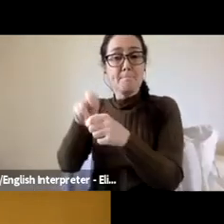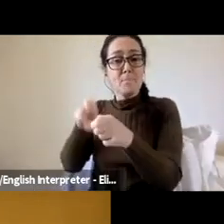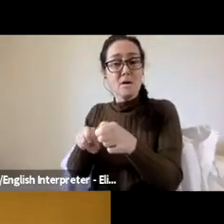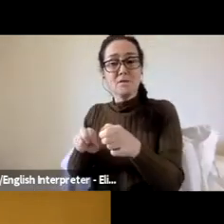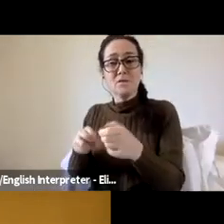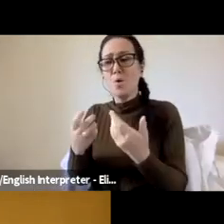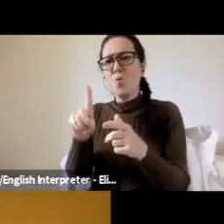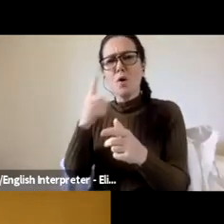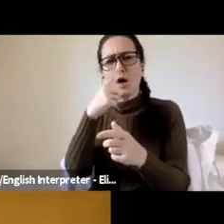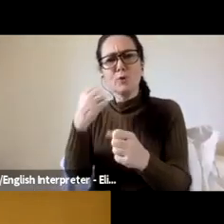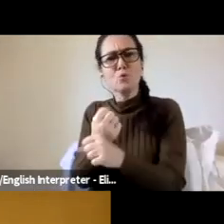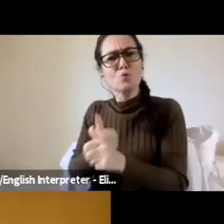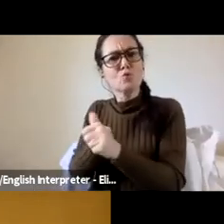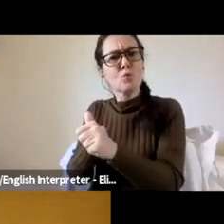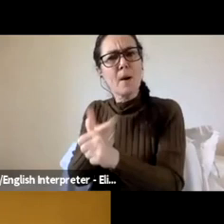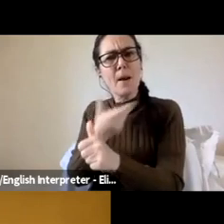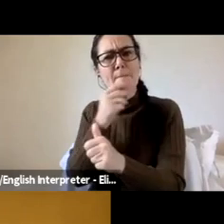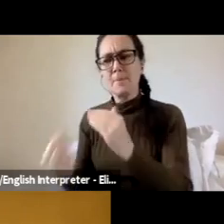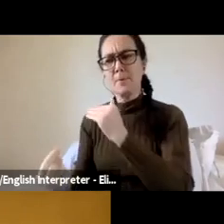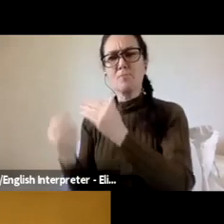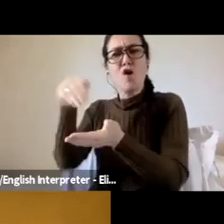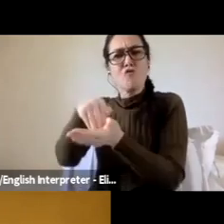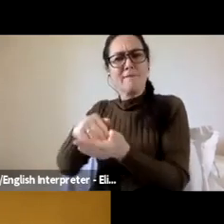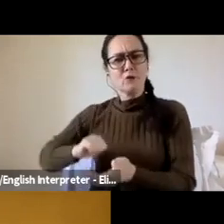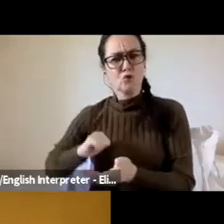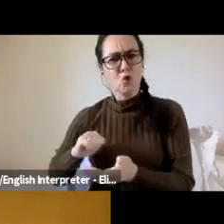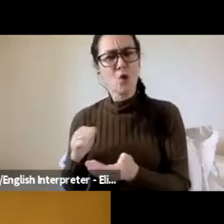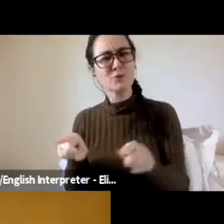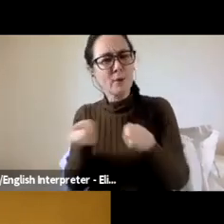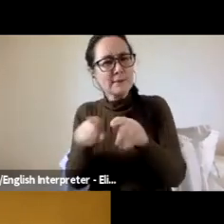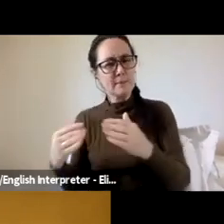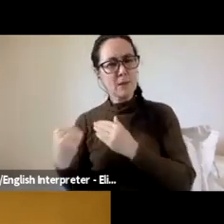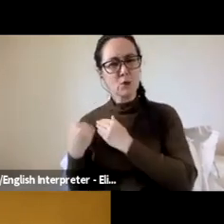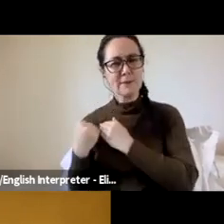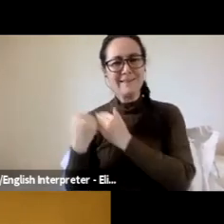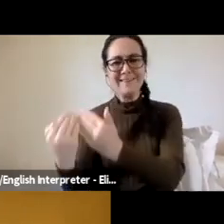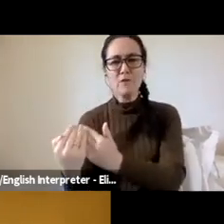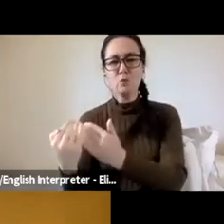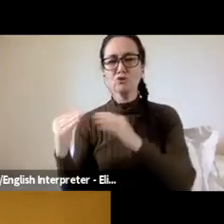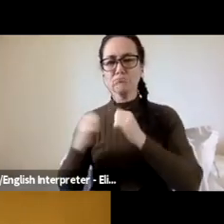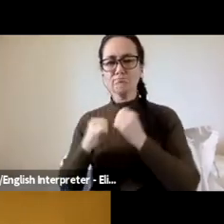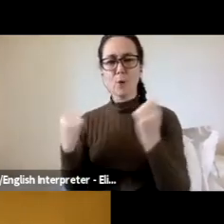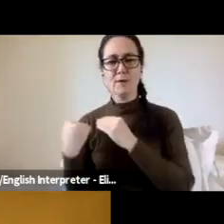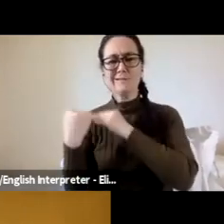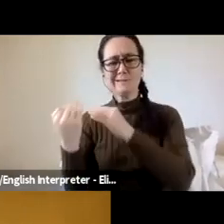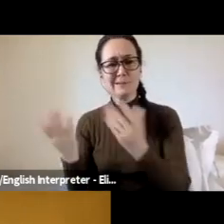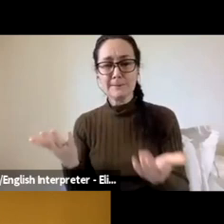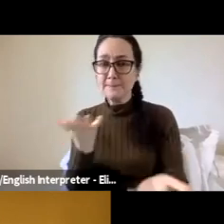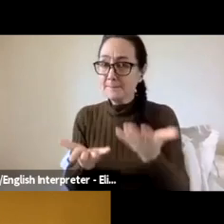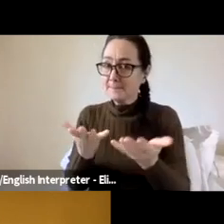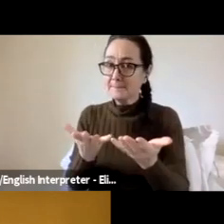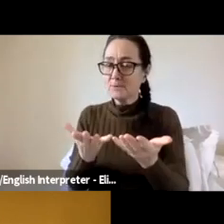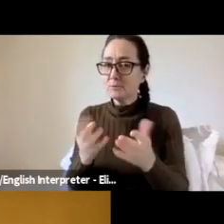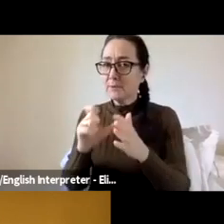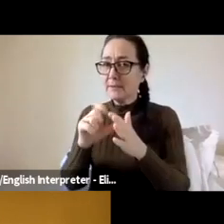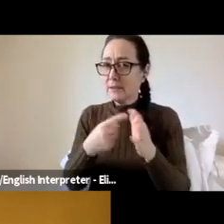tension? So a sort of similar question to the devolution question from before. So I don't know, maybe Diego, do you want to take that one to